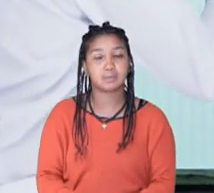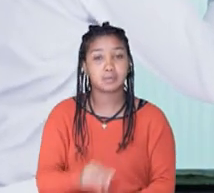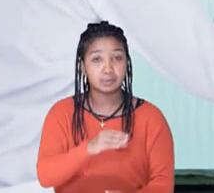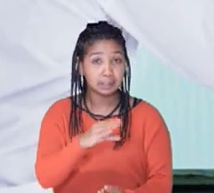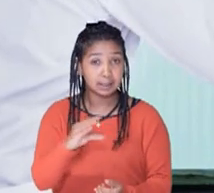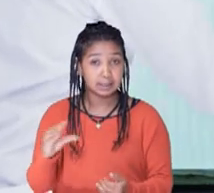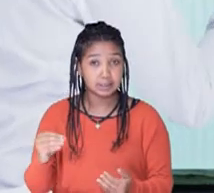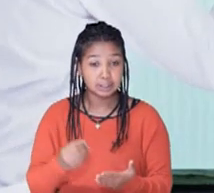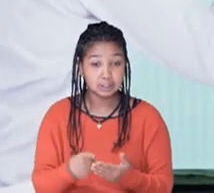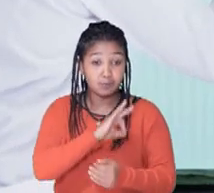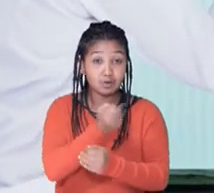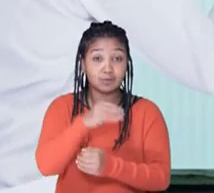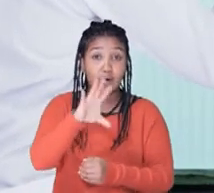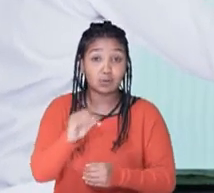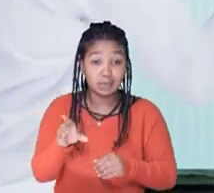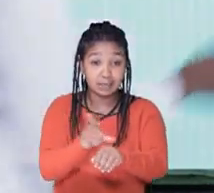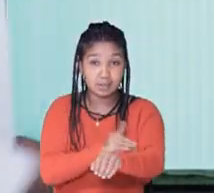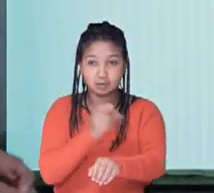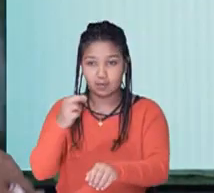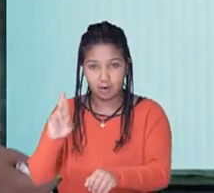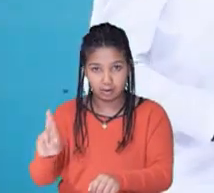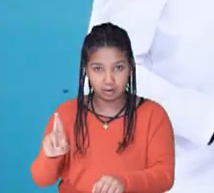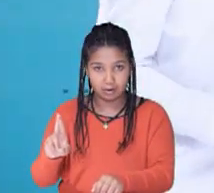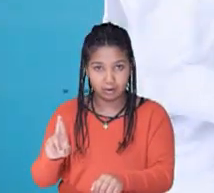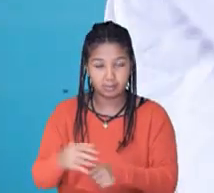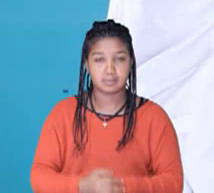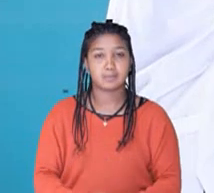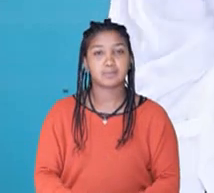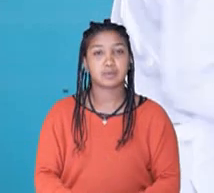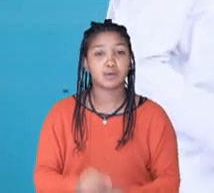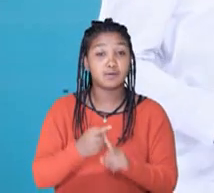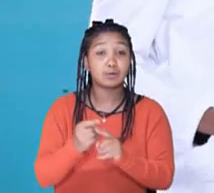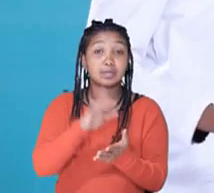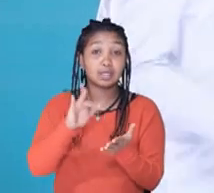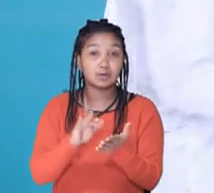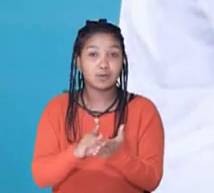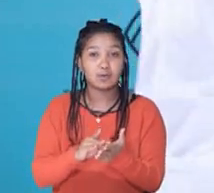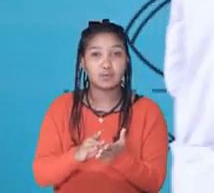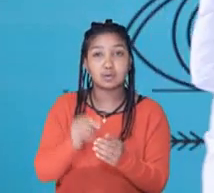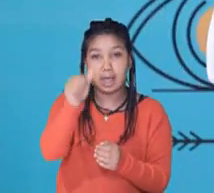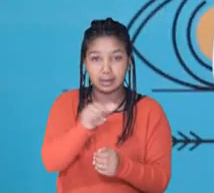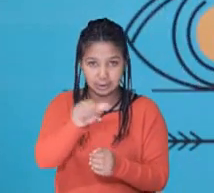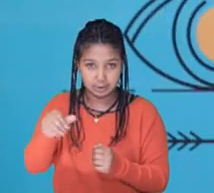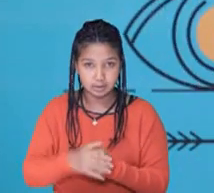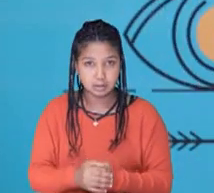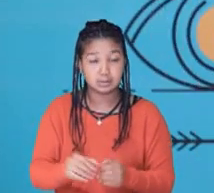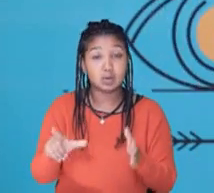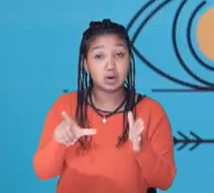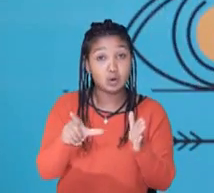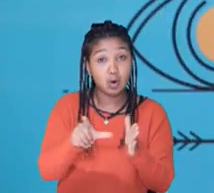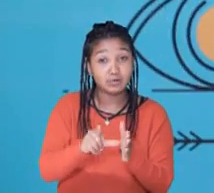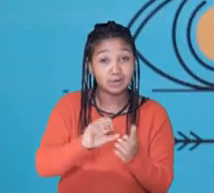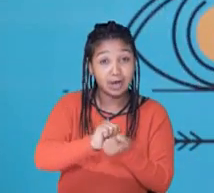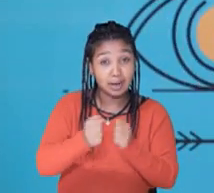and the force is found at a distance of r, from the center of the axis. Therefore, from the law of dynamics, it